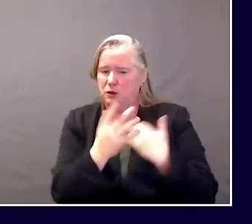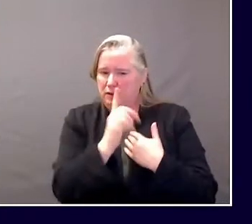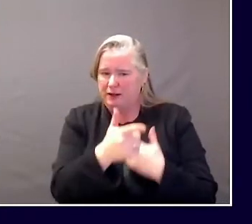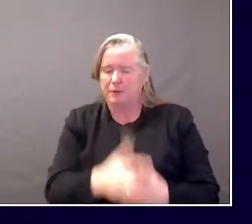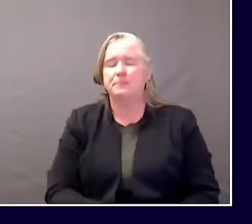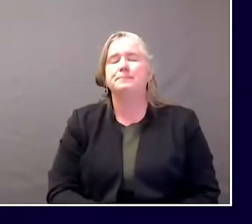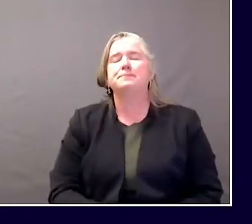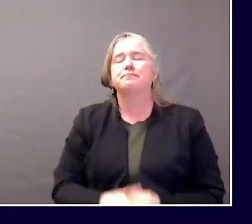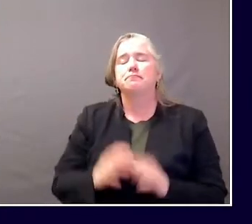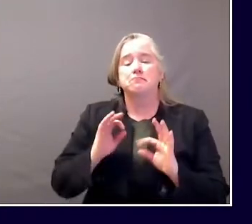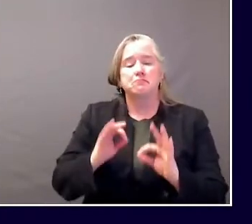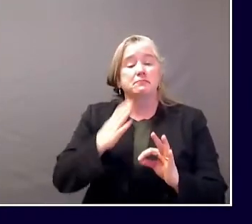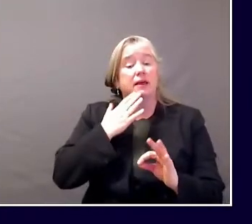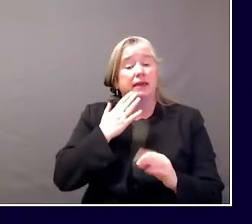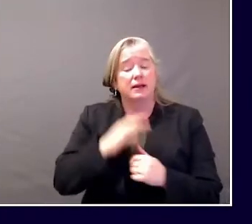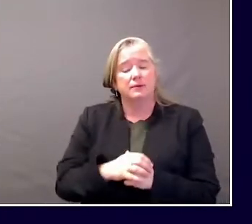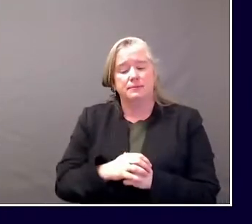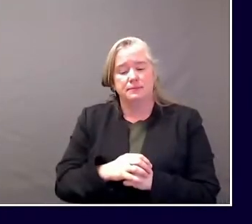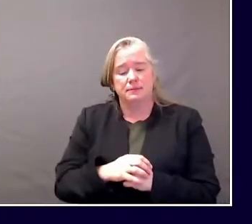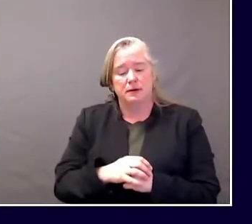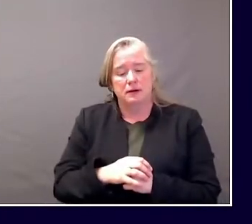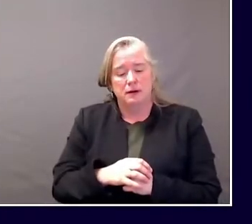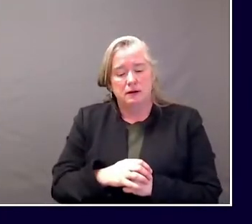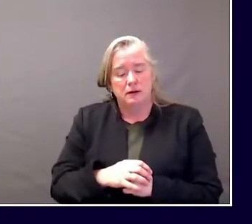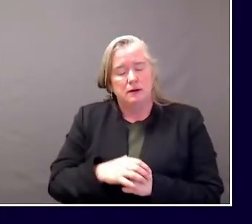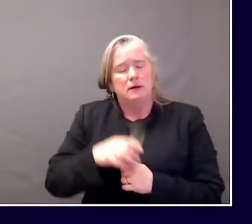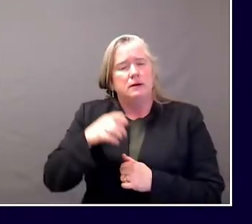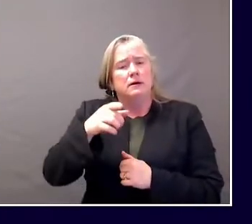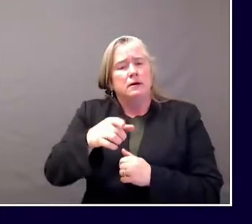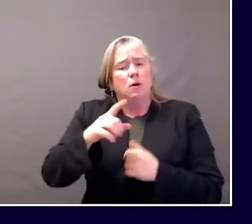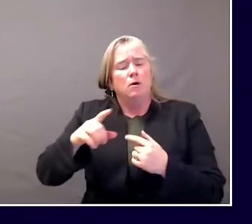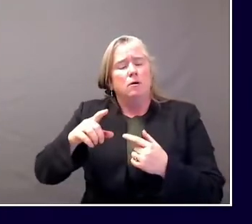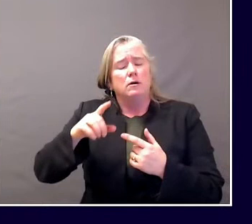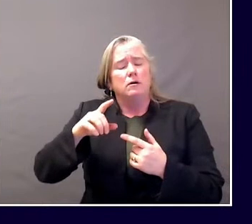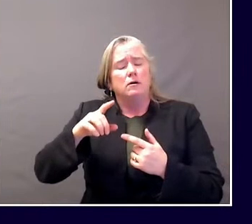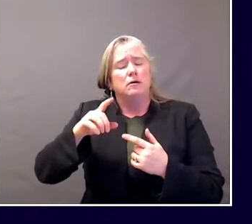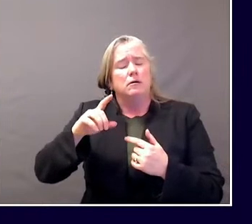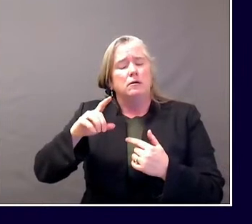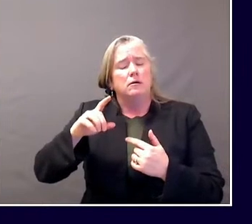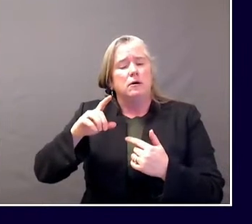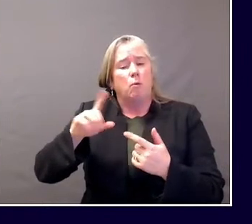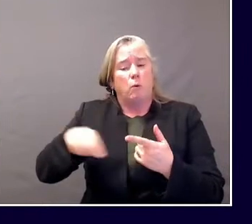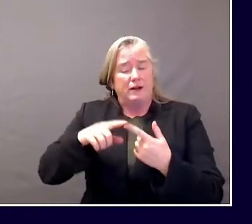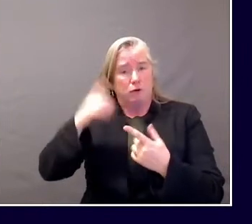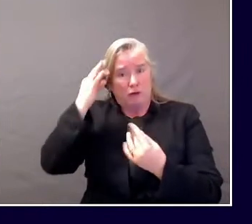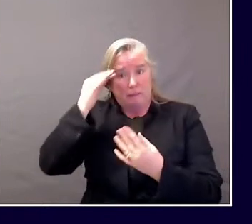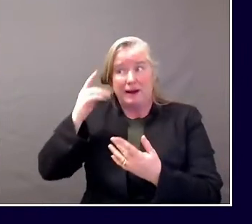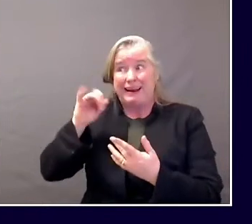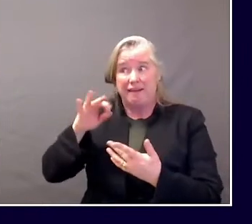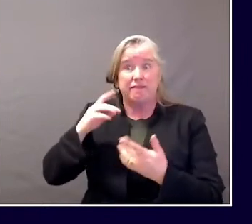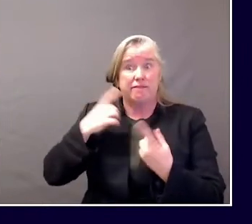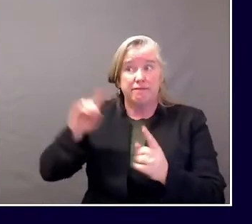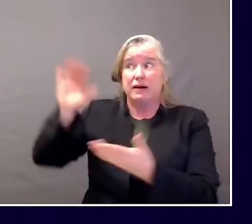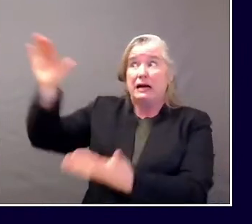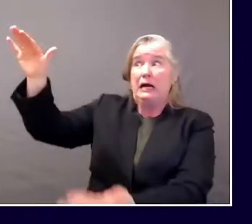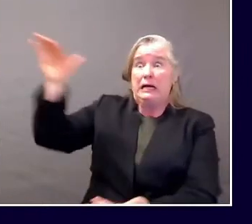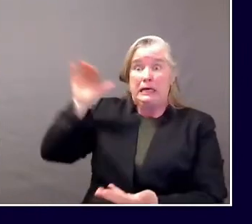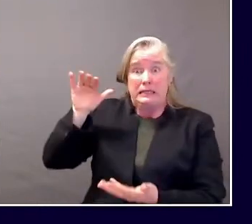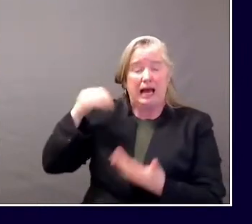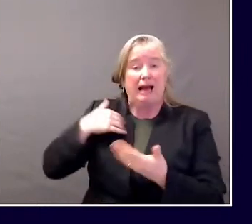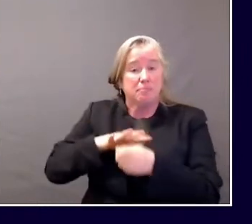up vaccinations in the future, are you considering schools as potential sites? I've heard from school nurses who are eager to be